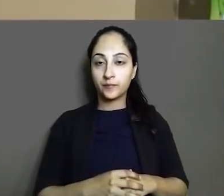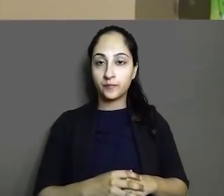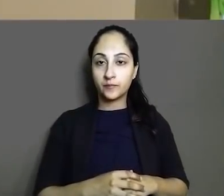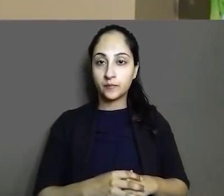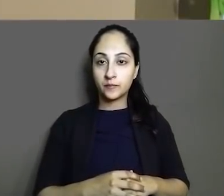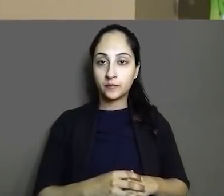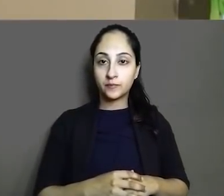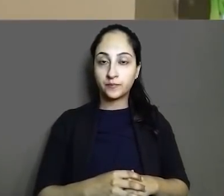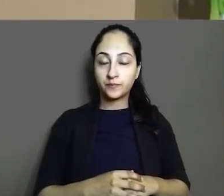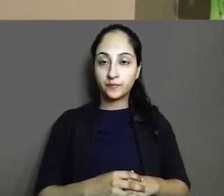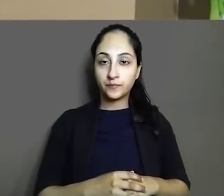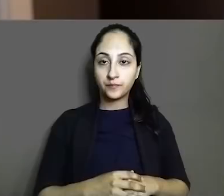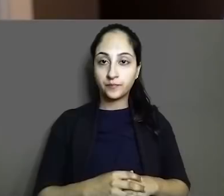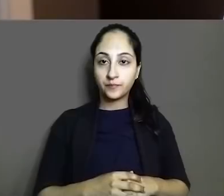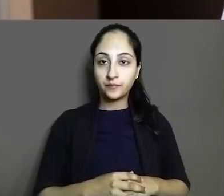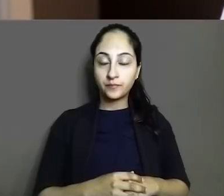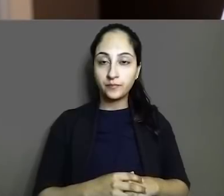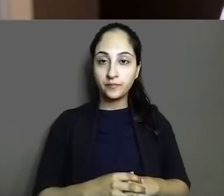informed decision.